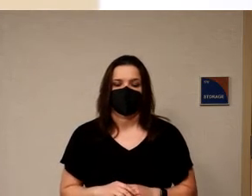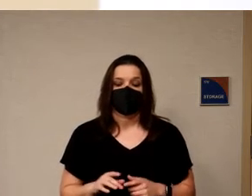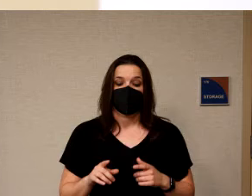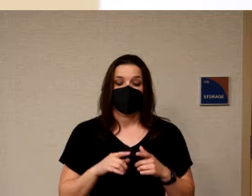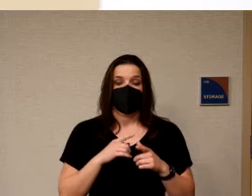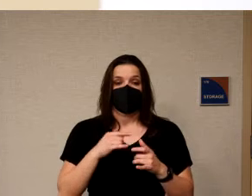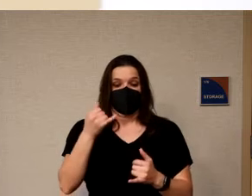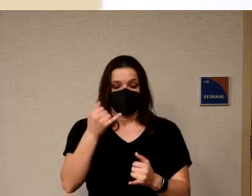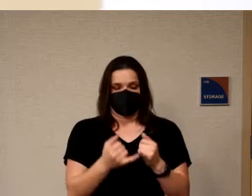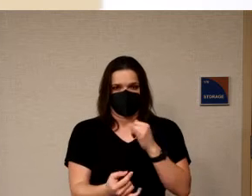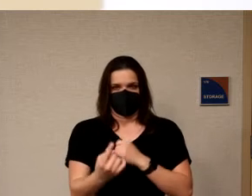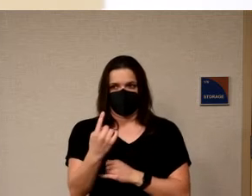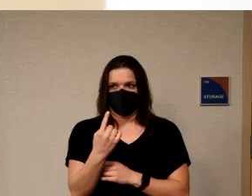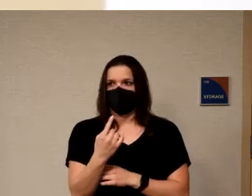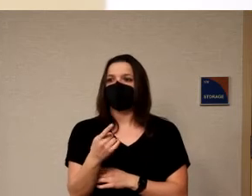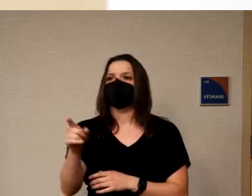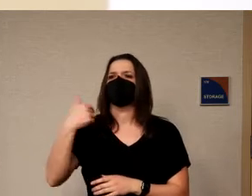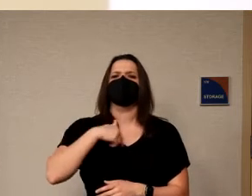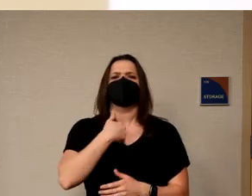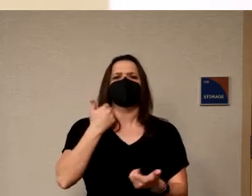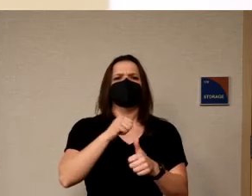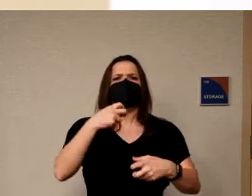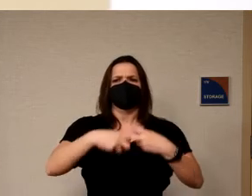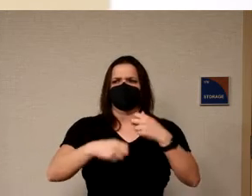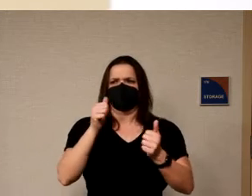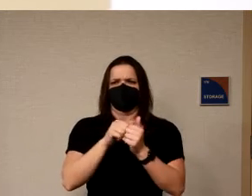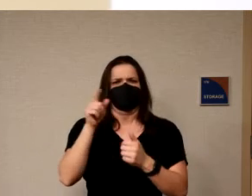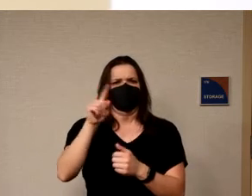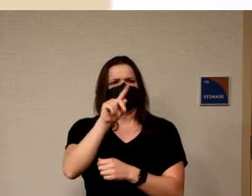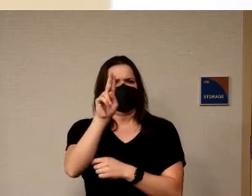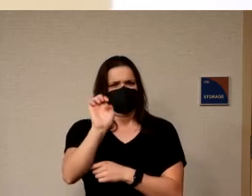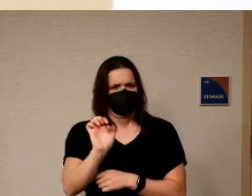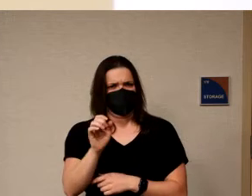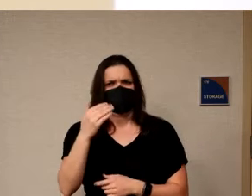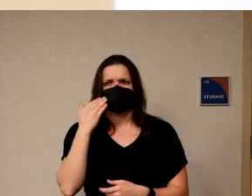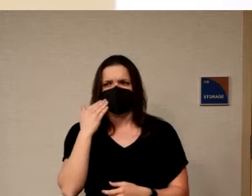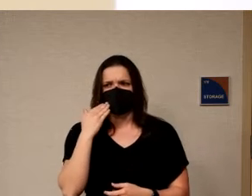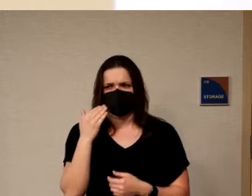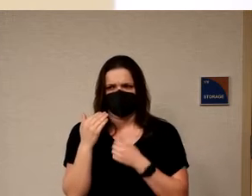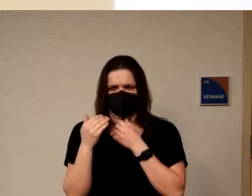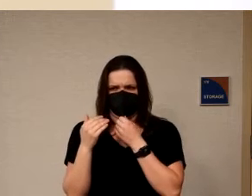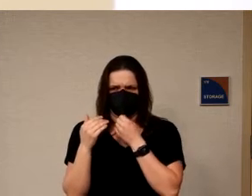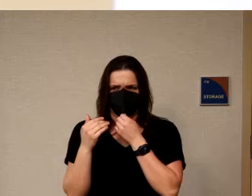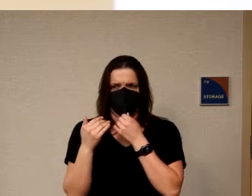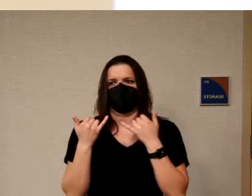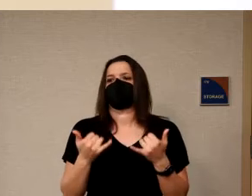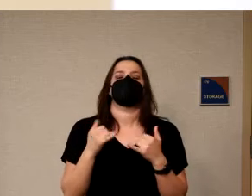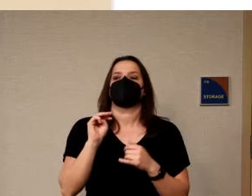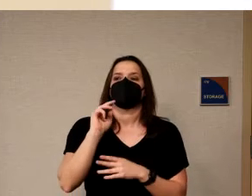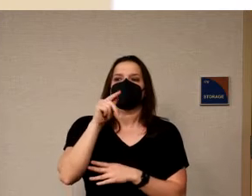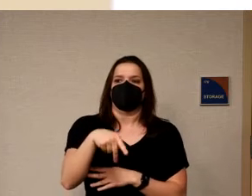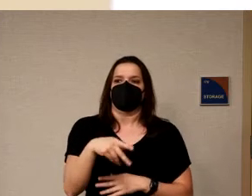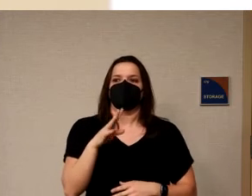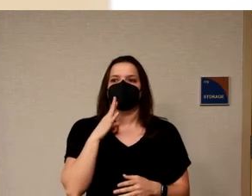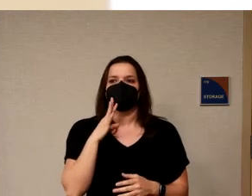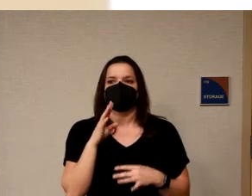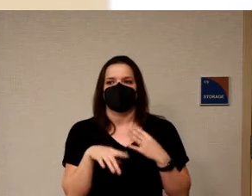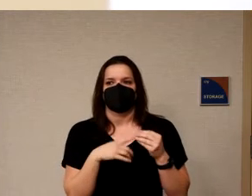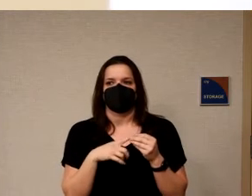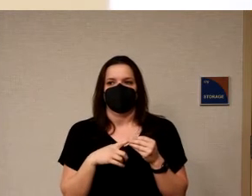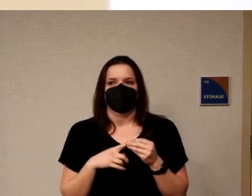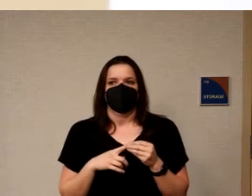And then the last one from this plan. Any issues with this zone? I know in the current map there was talks